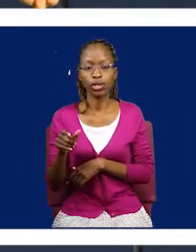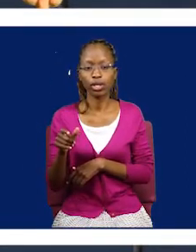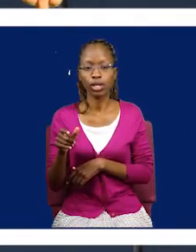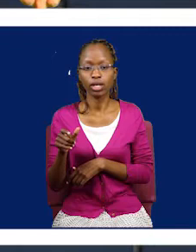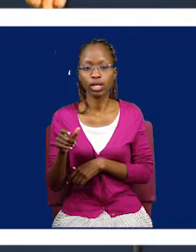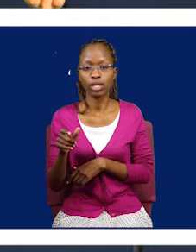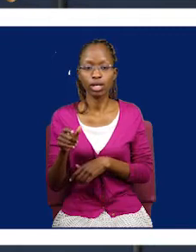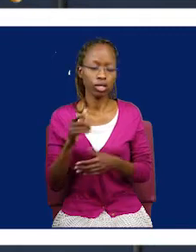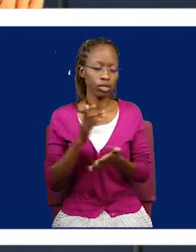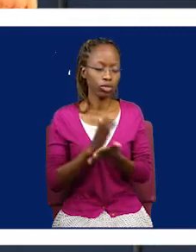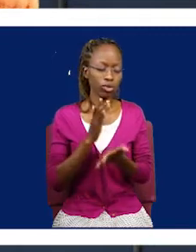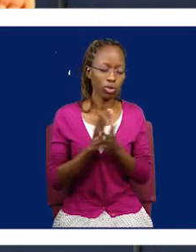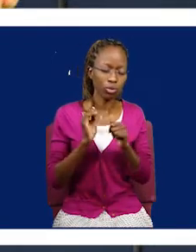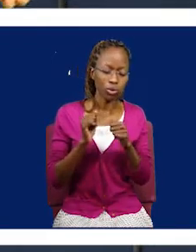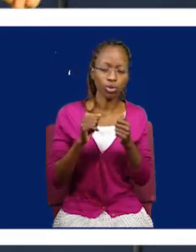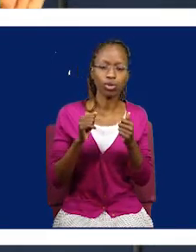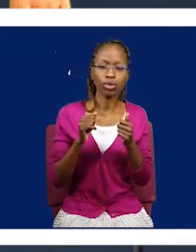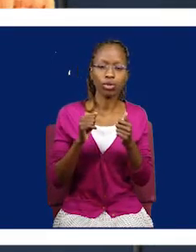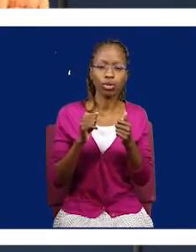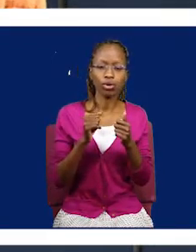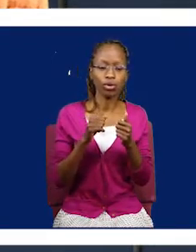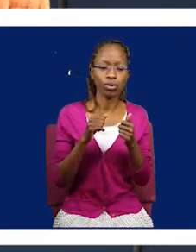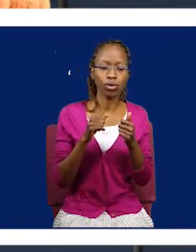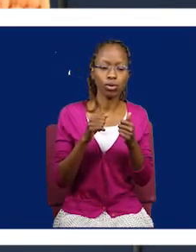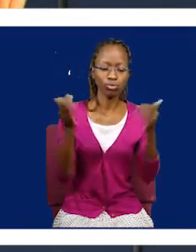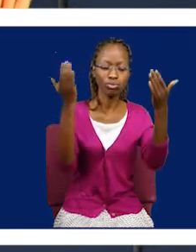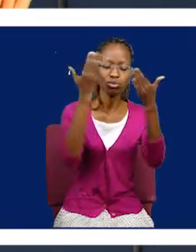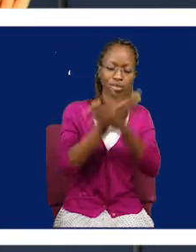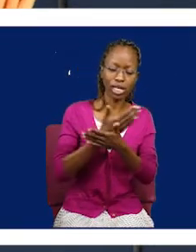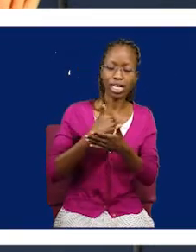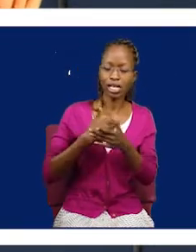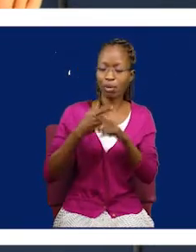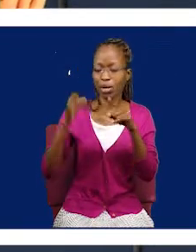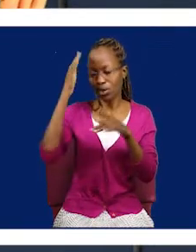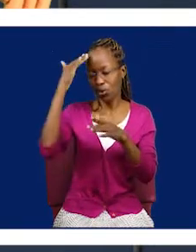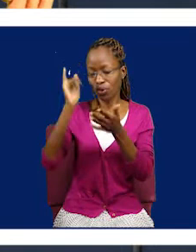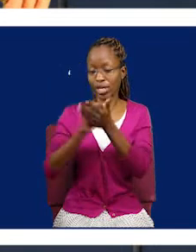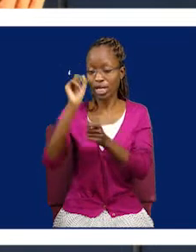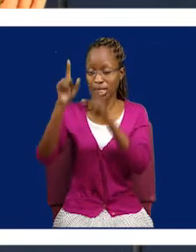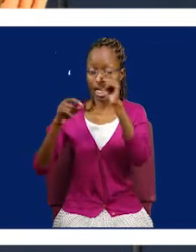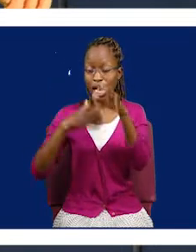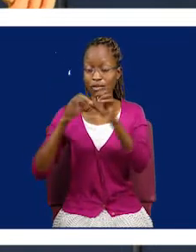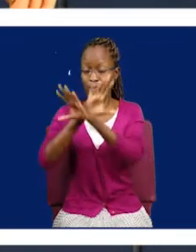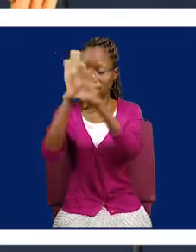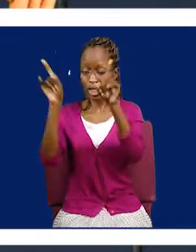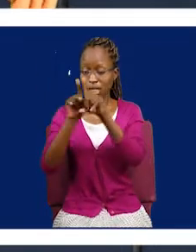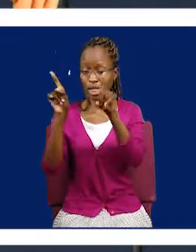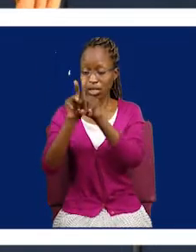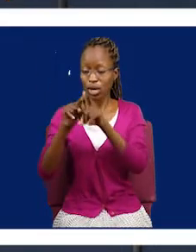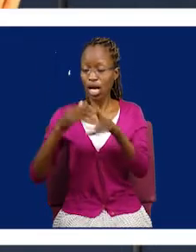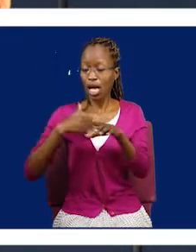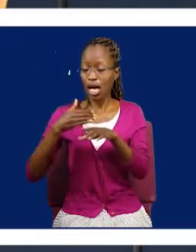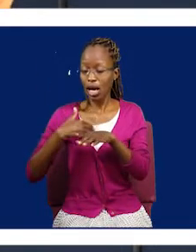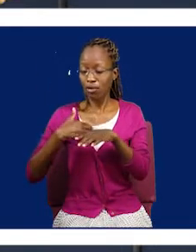however dark your night may be, there is a star shining for you. And is a bright and morning star who